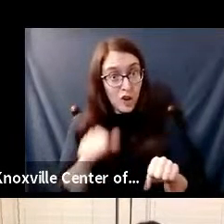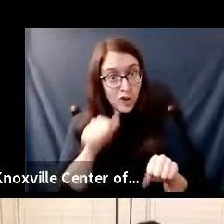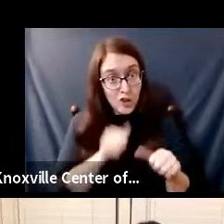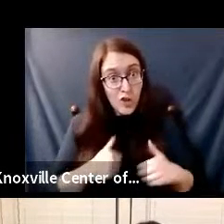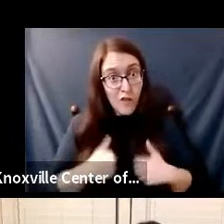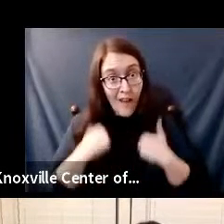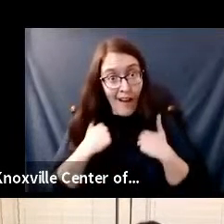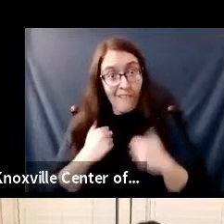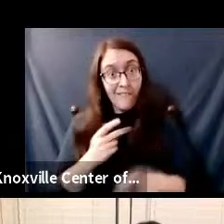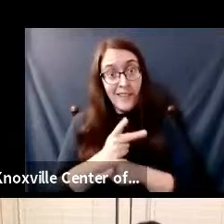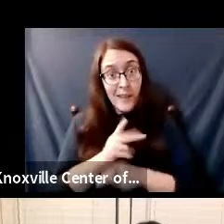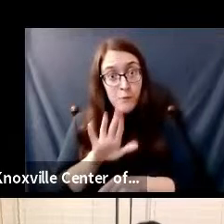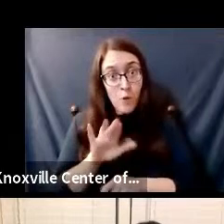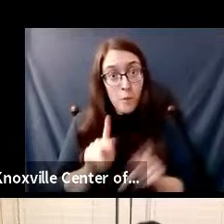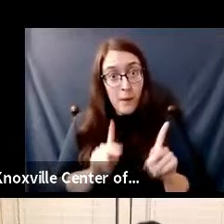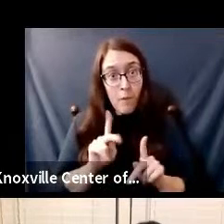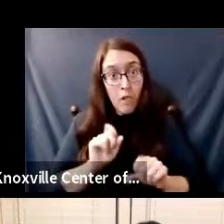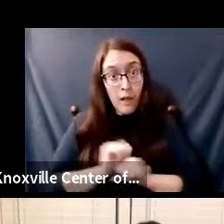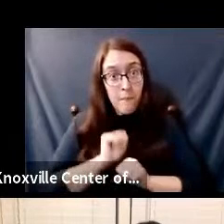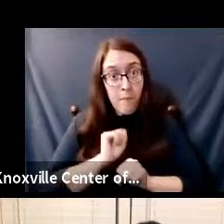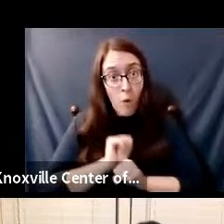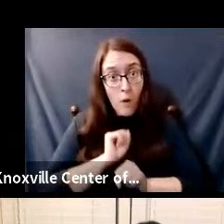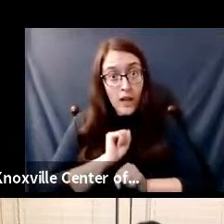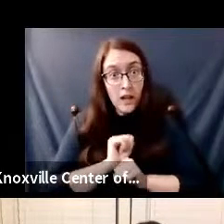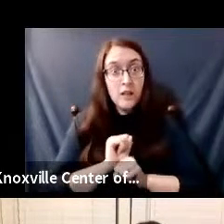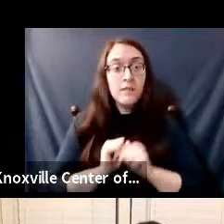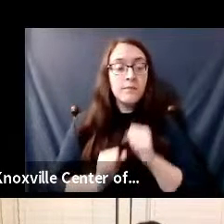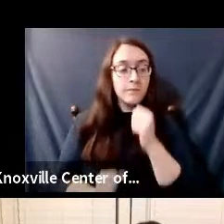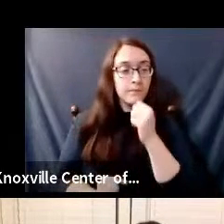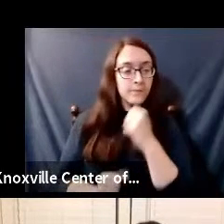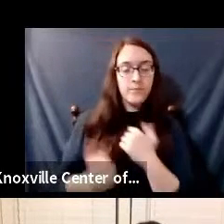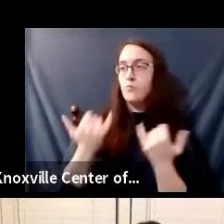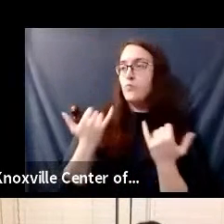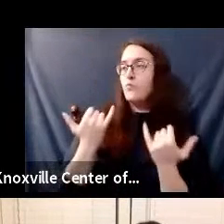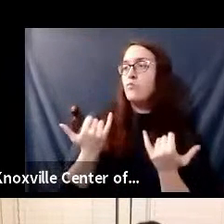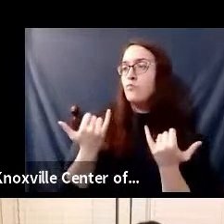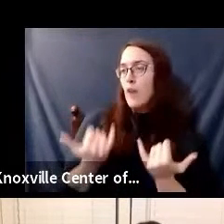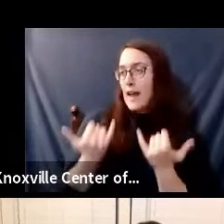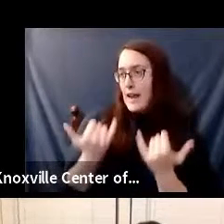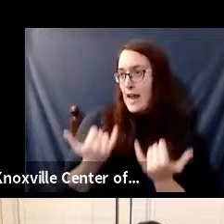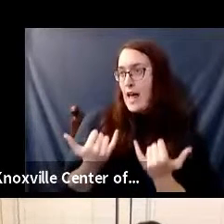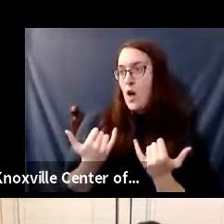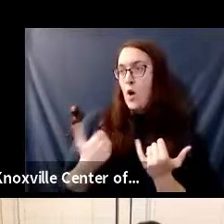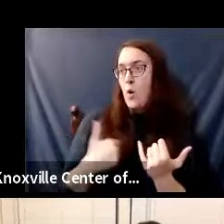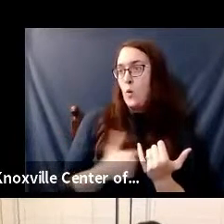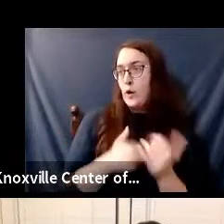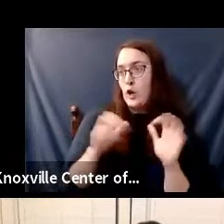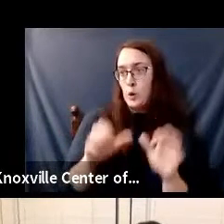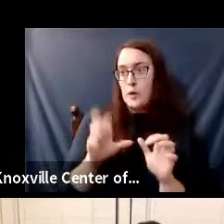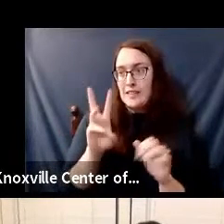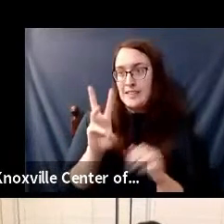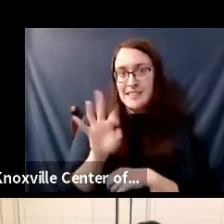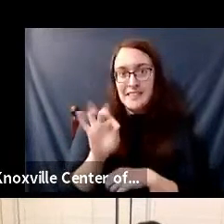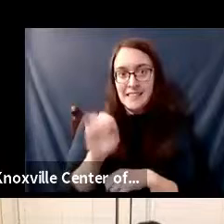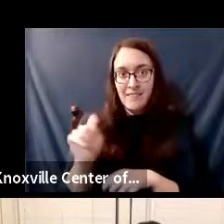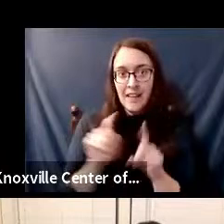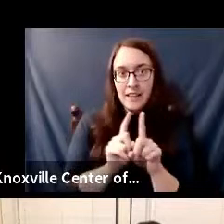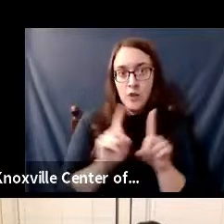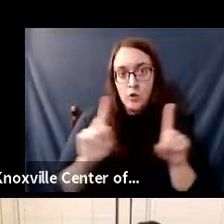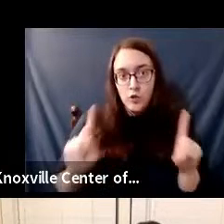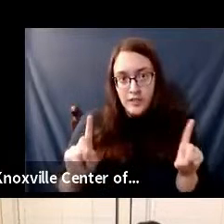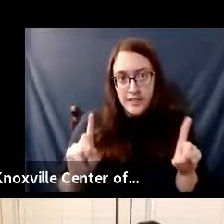employed? We are at this time essentially given 6 feet social distancing. We are at